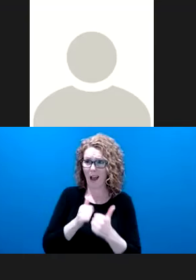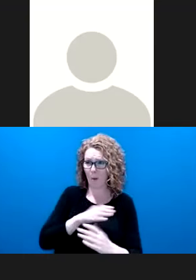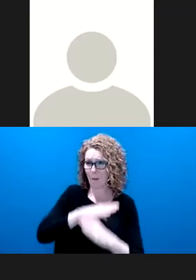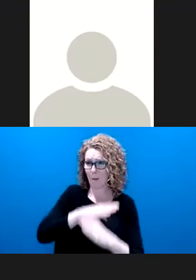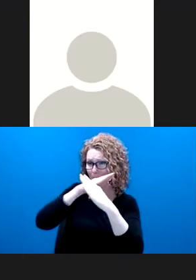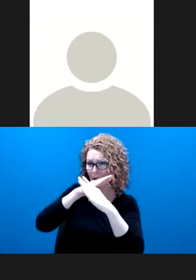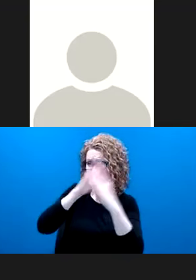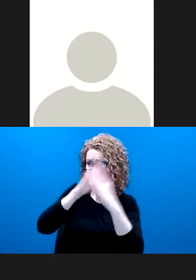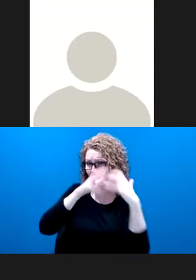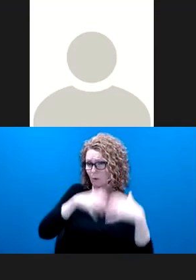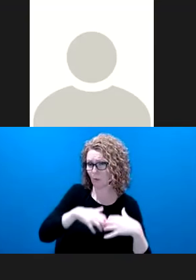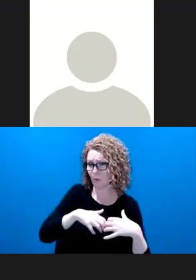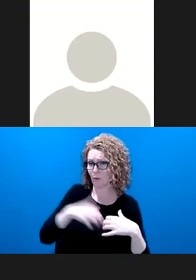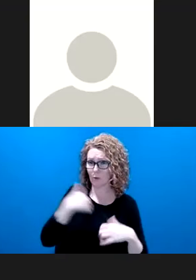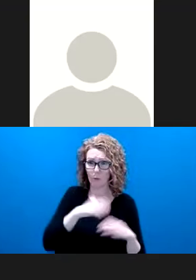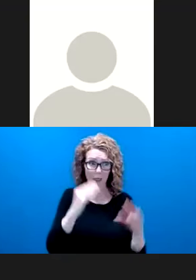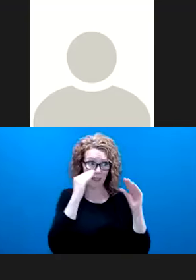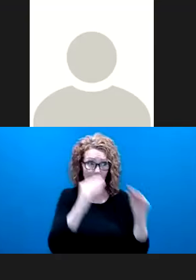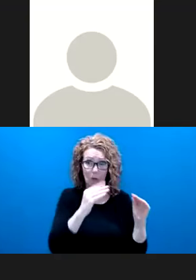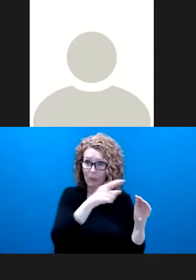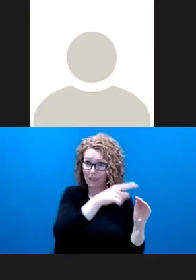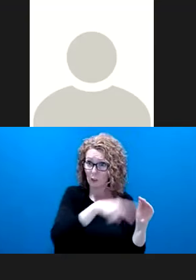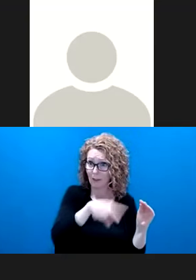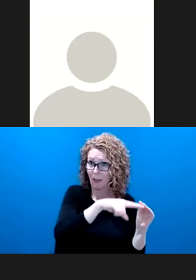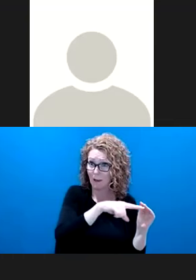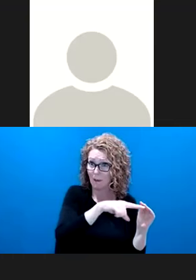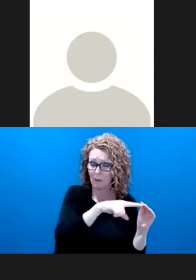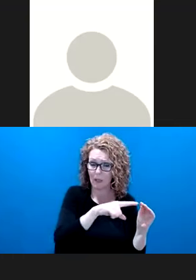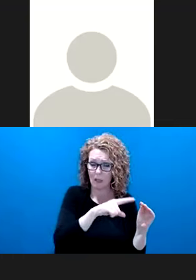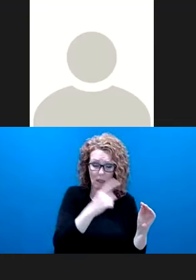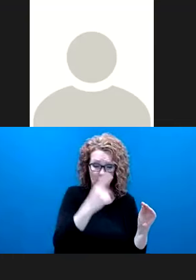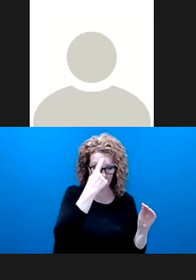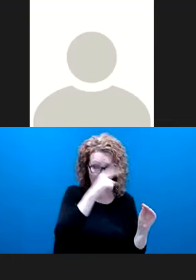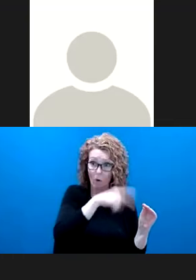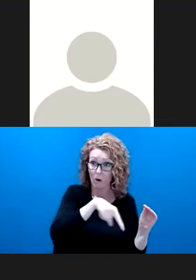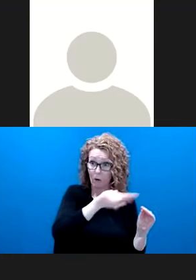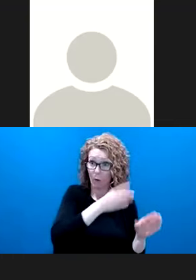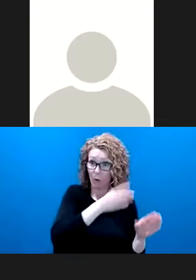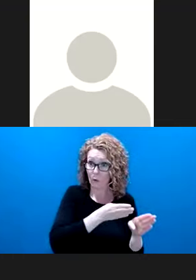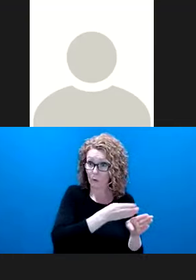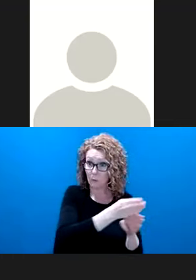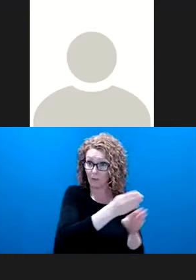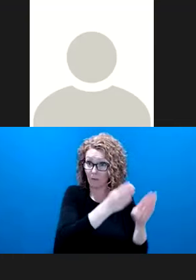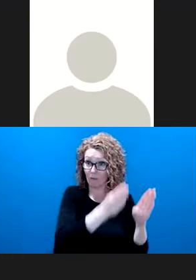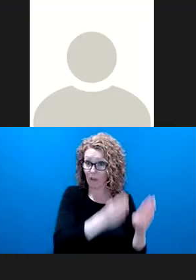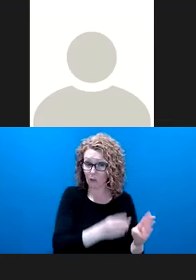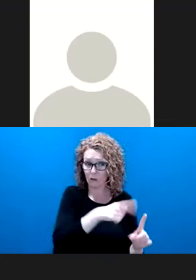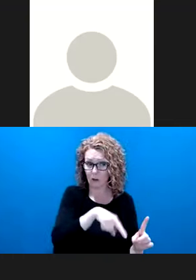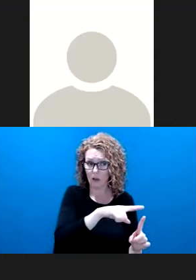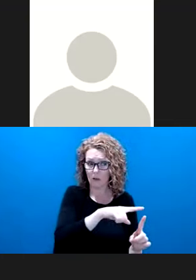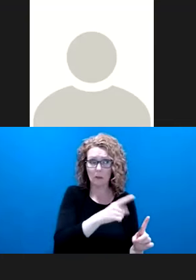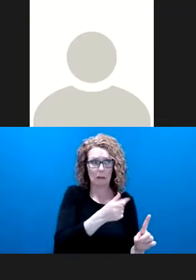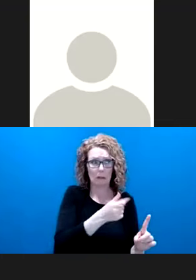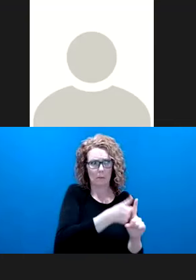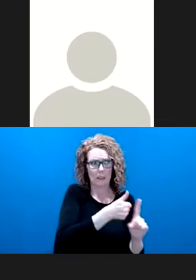the resources they need? How do I recognize that as a professional so that I ensure that these resources